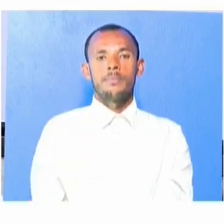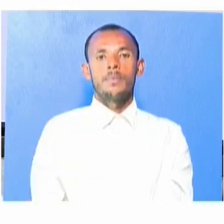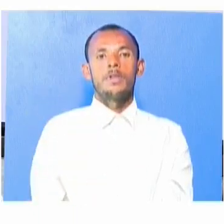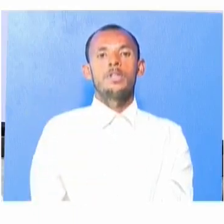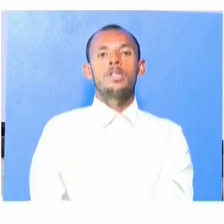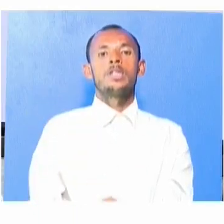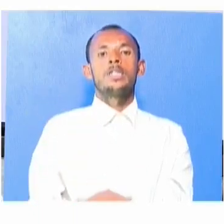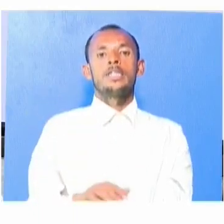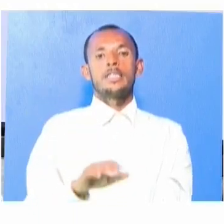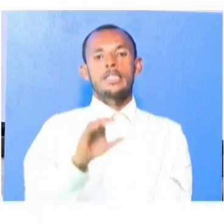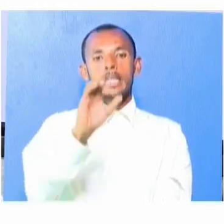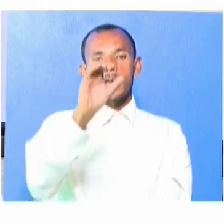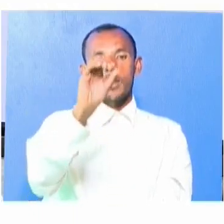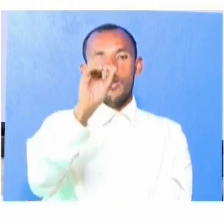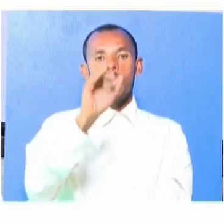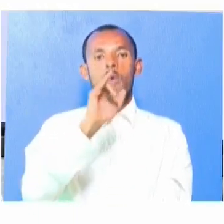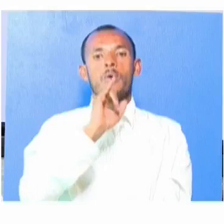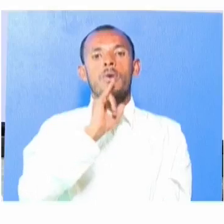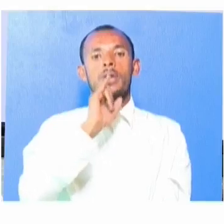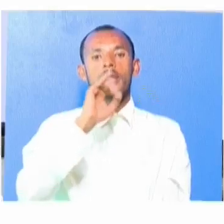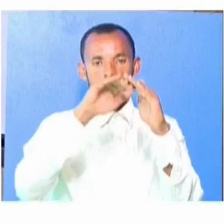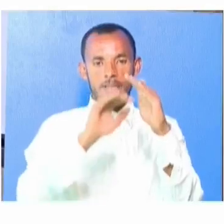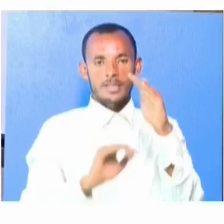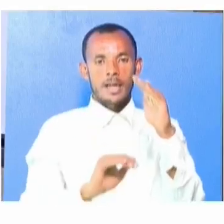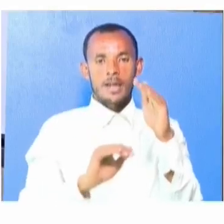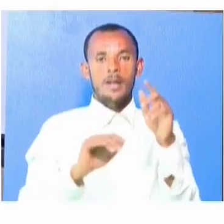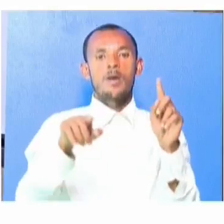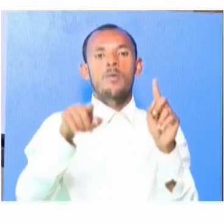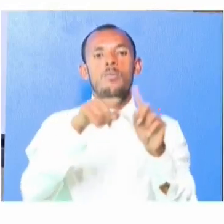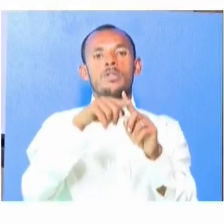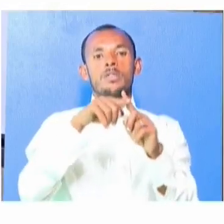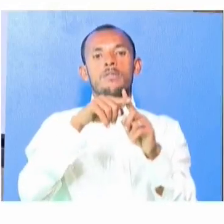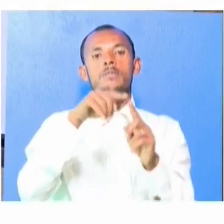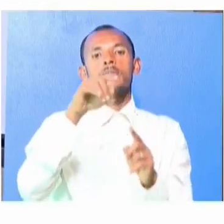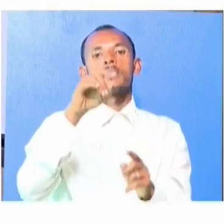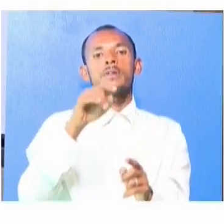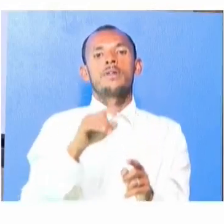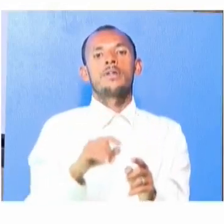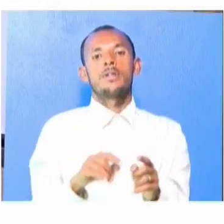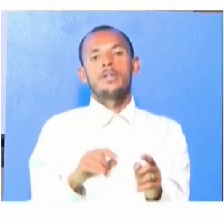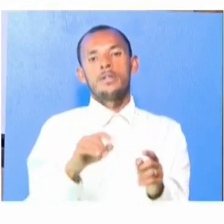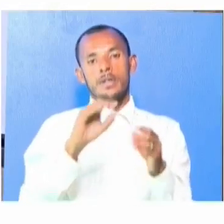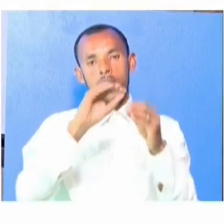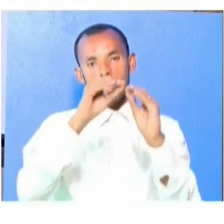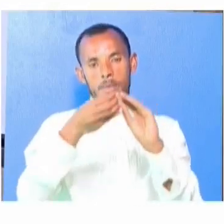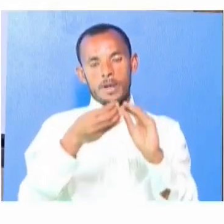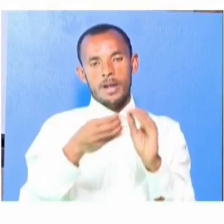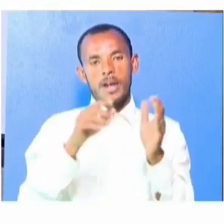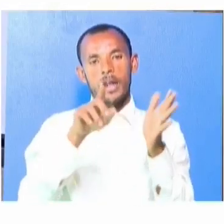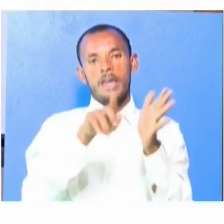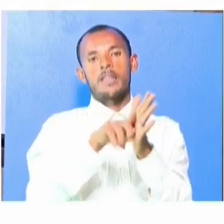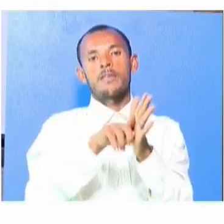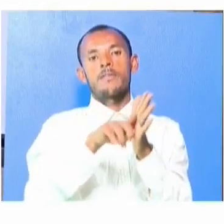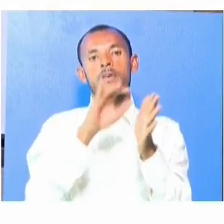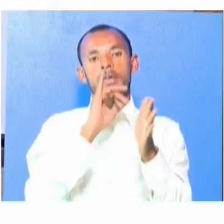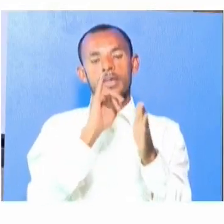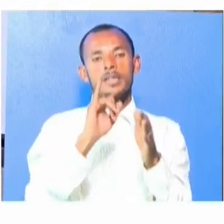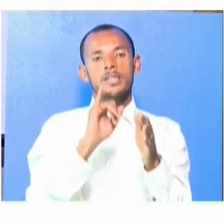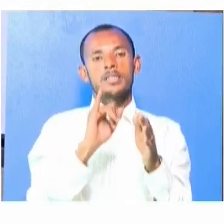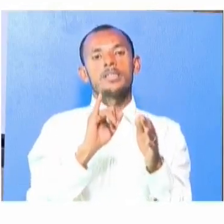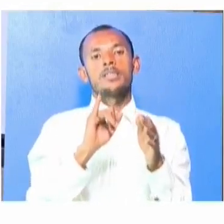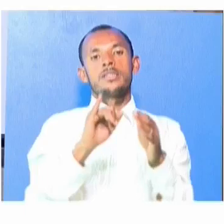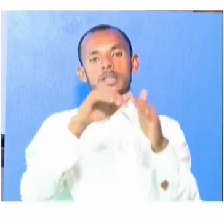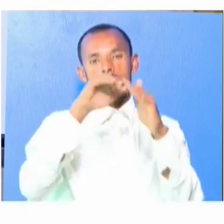0 is less than positive numbers. And when you compare negative with positive number, negative is smaller than positive.